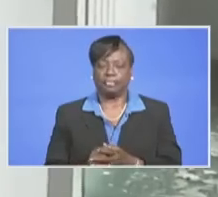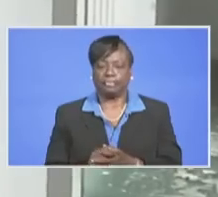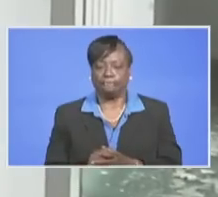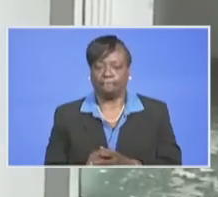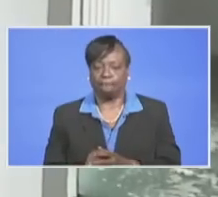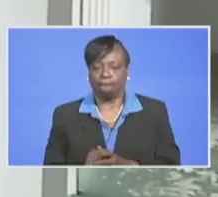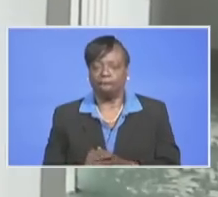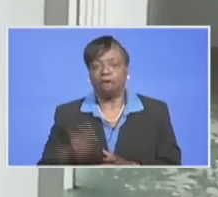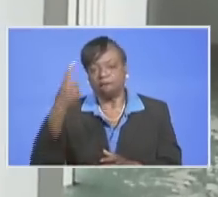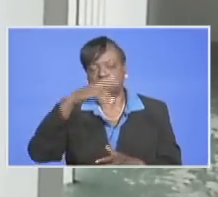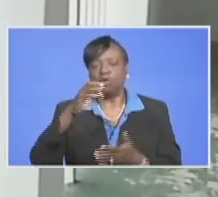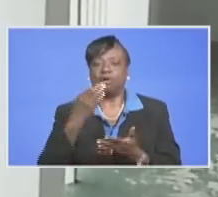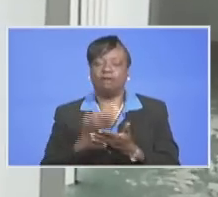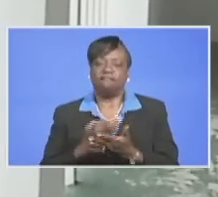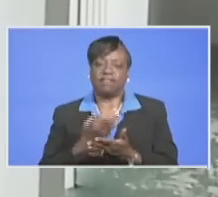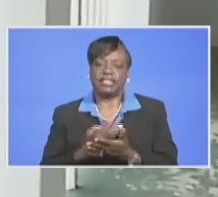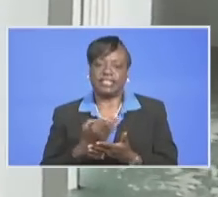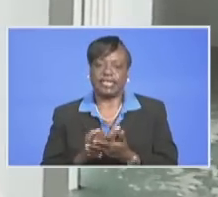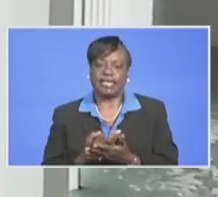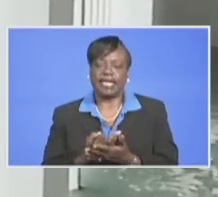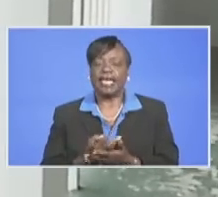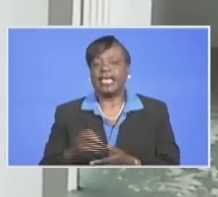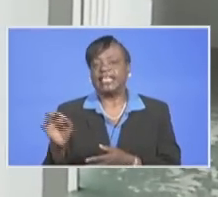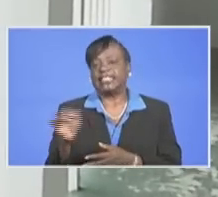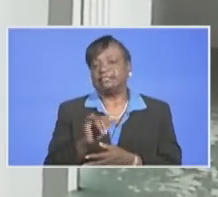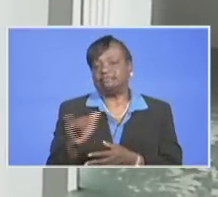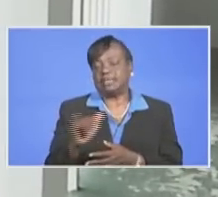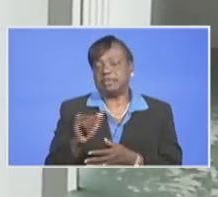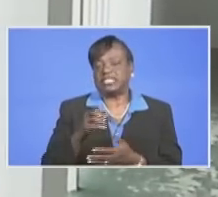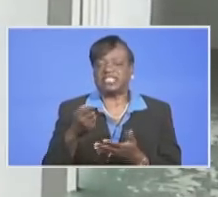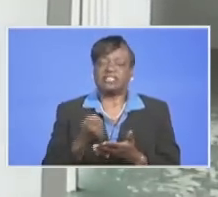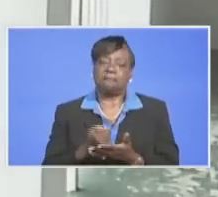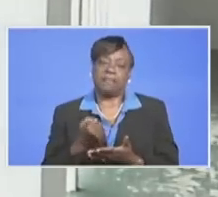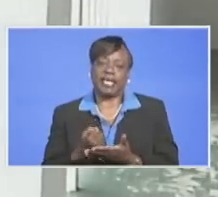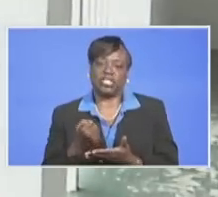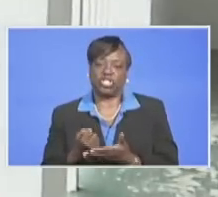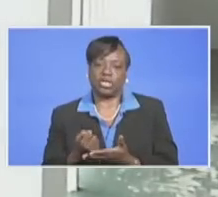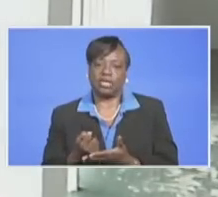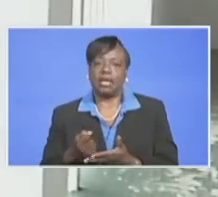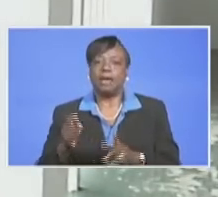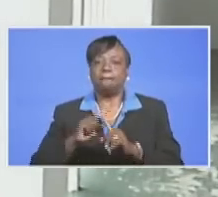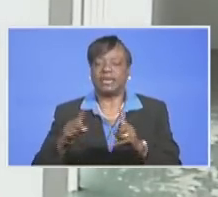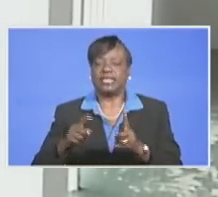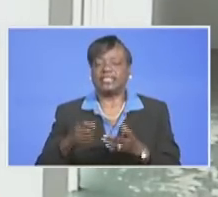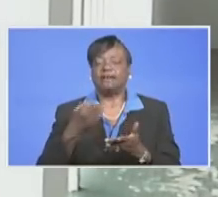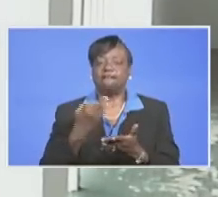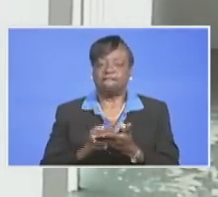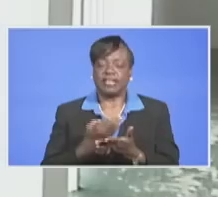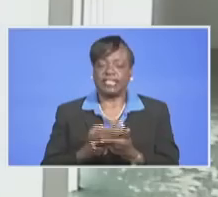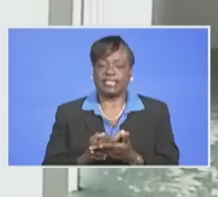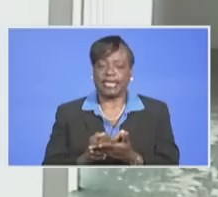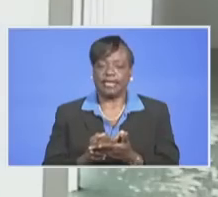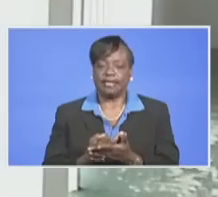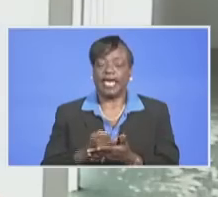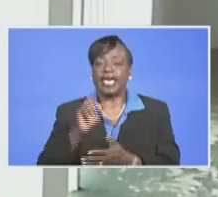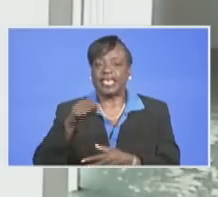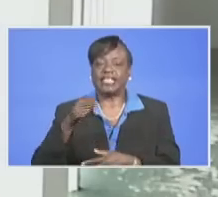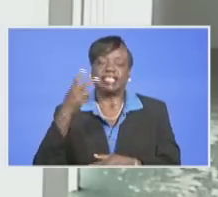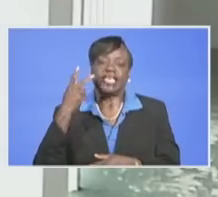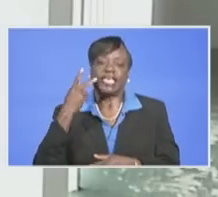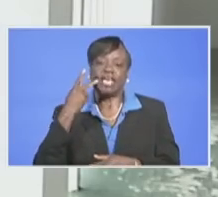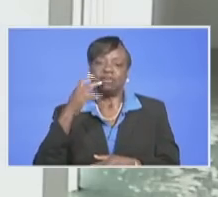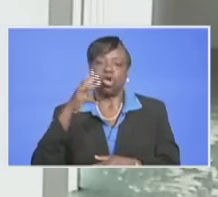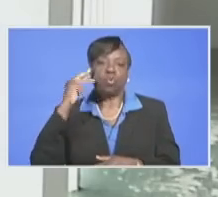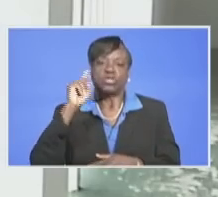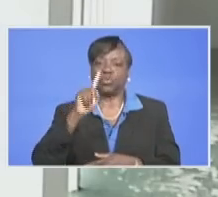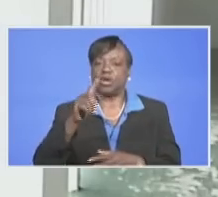Solidarity funding. It's similar to like a subvention, but it's funded by the IOC through us, the NOC. And so, yeah, Kerry was one of the